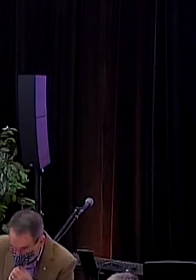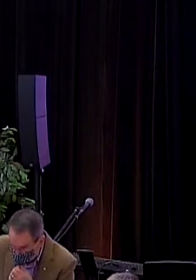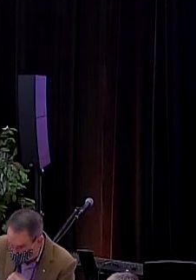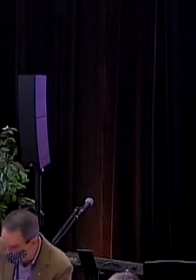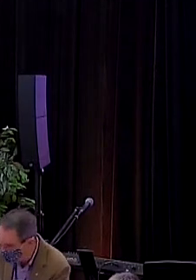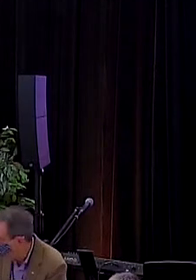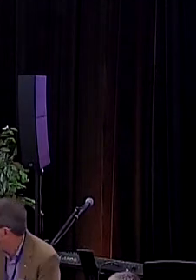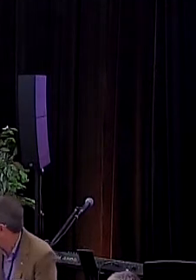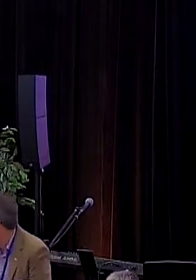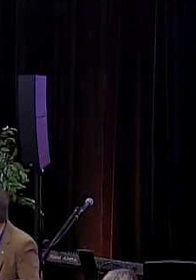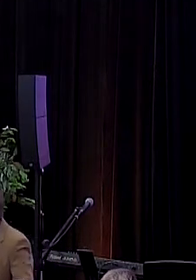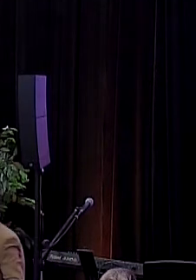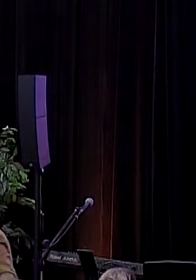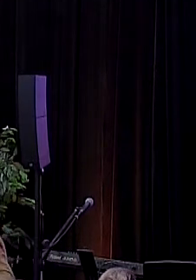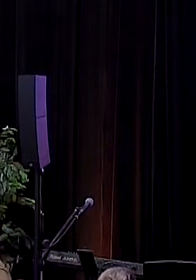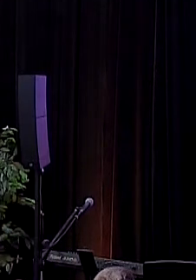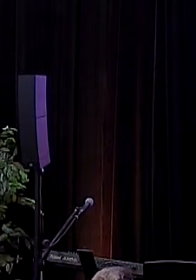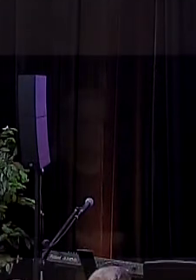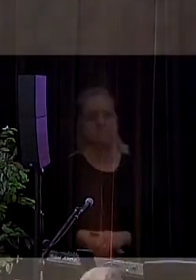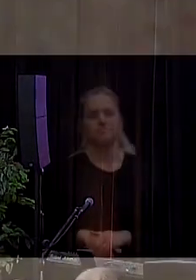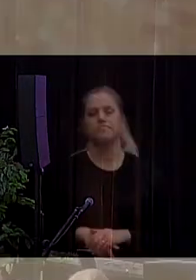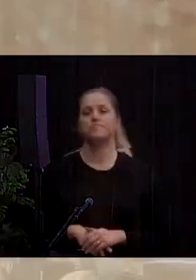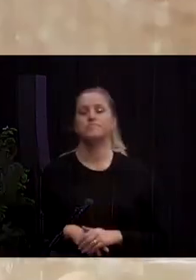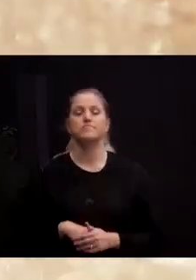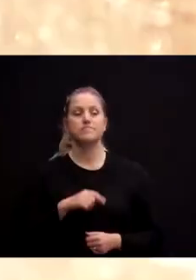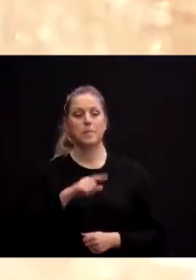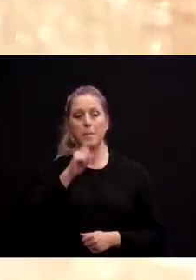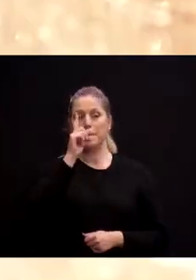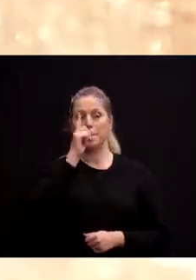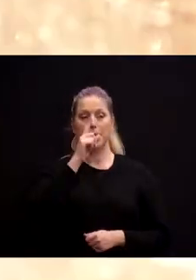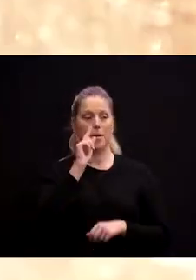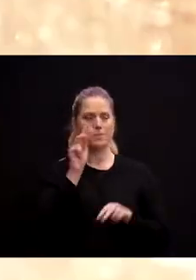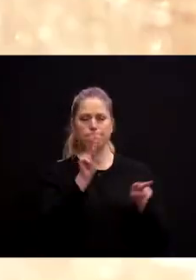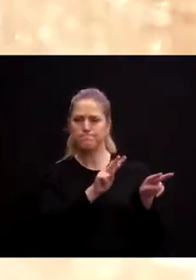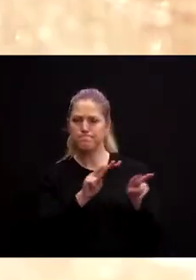Scrutineers, please collect and count the vote.